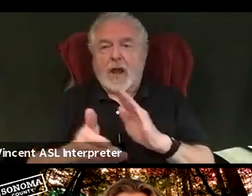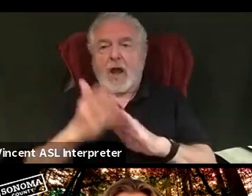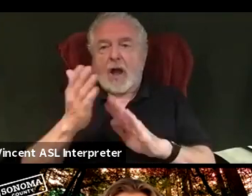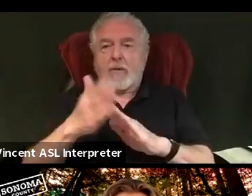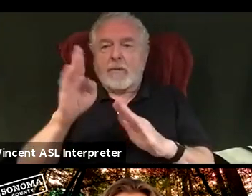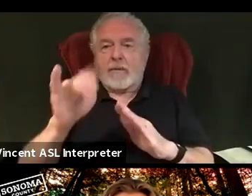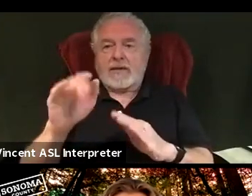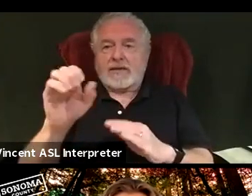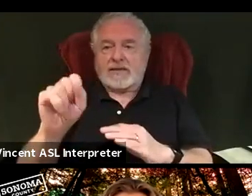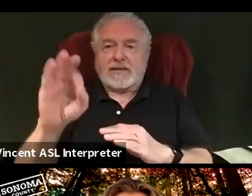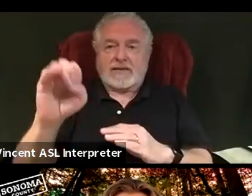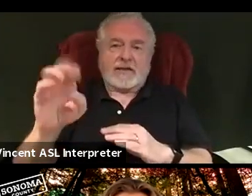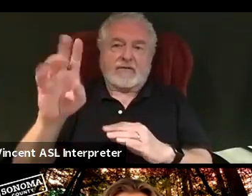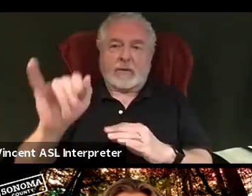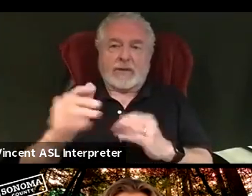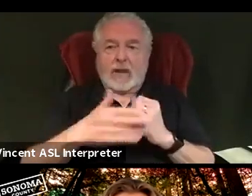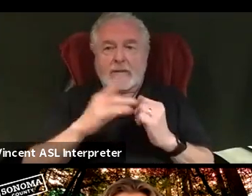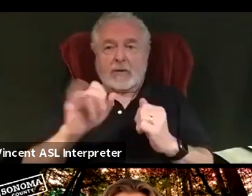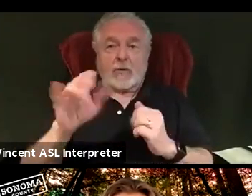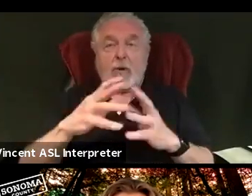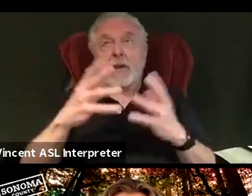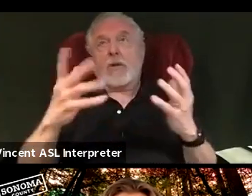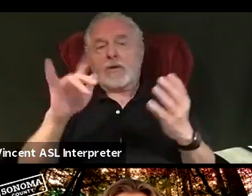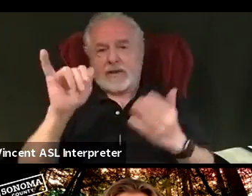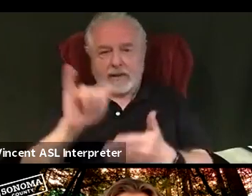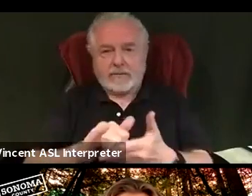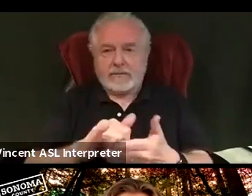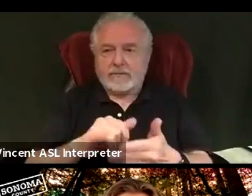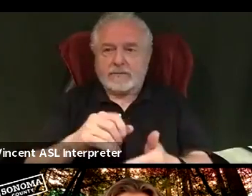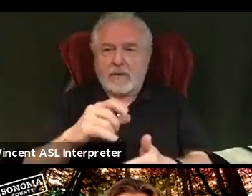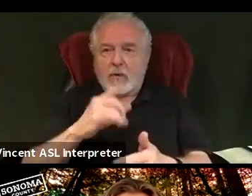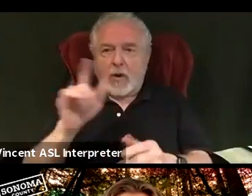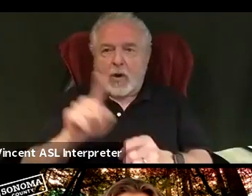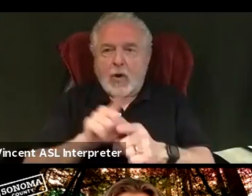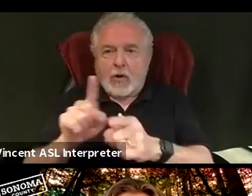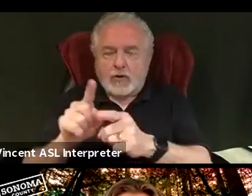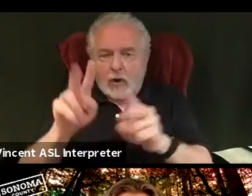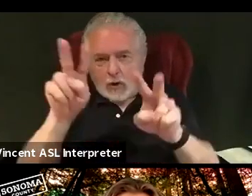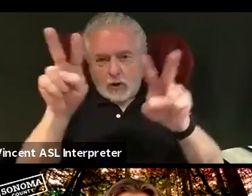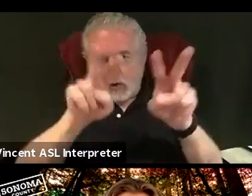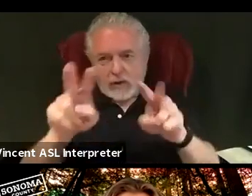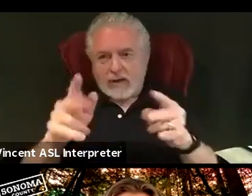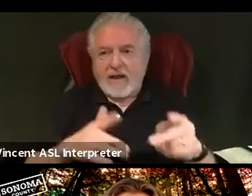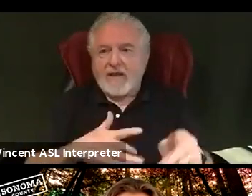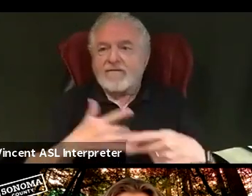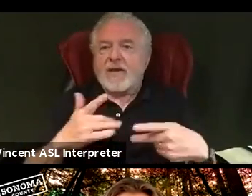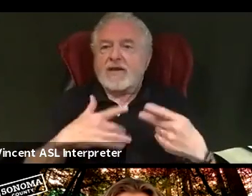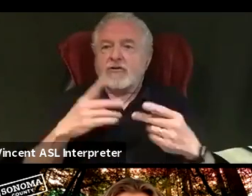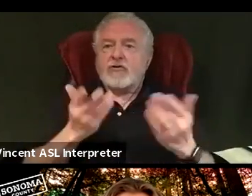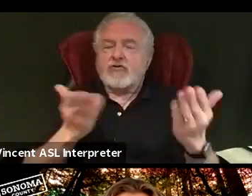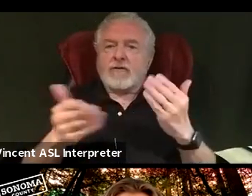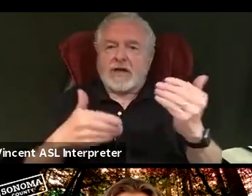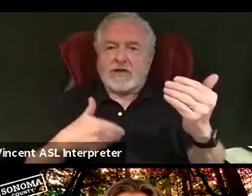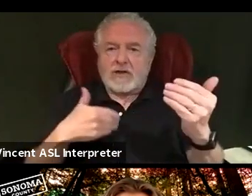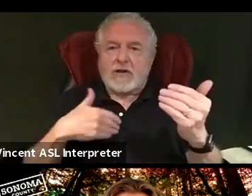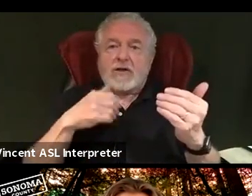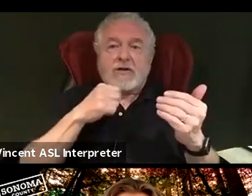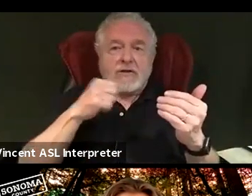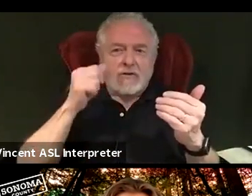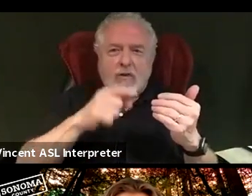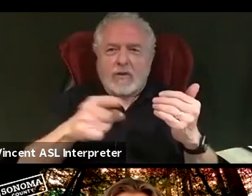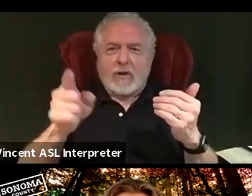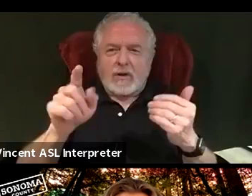by Safeway is helping us out a great deal with that. We are also looking at events that serve younger adults,